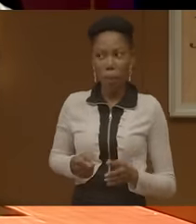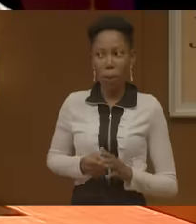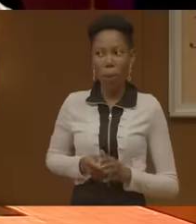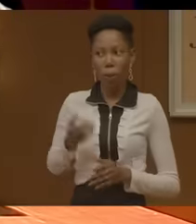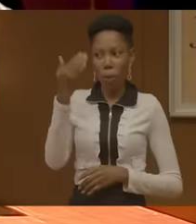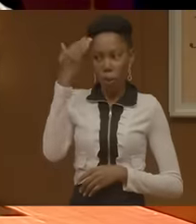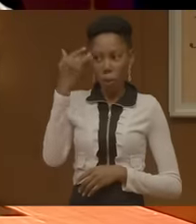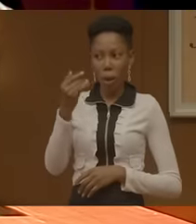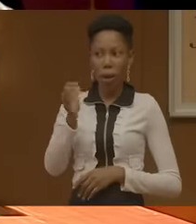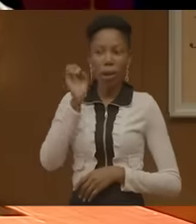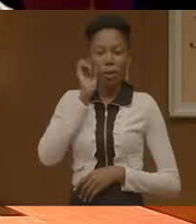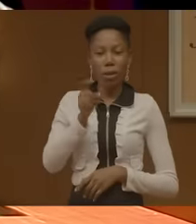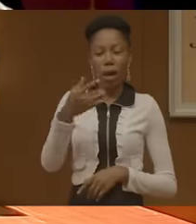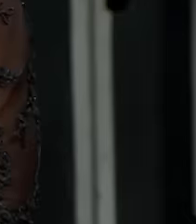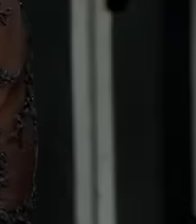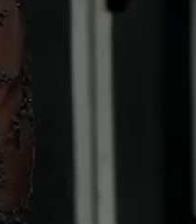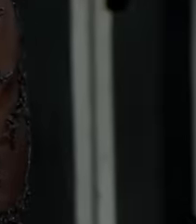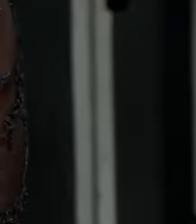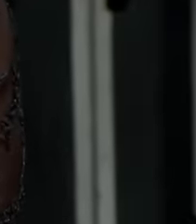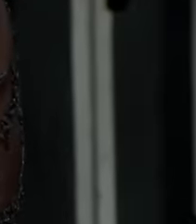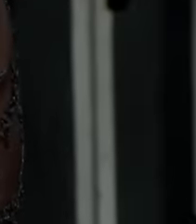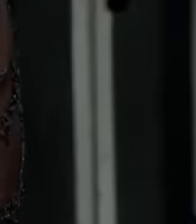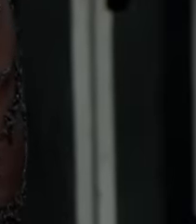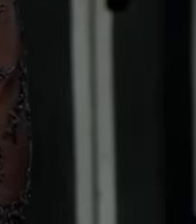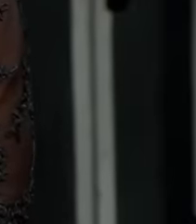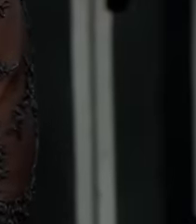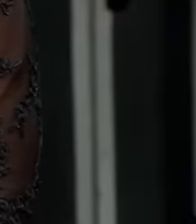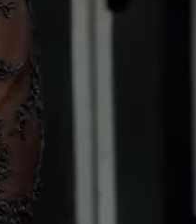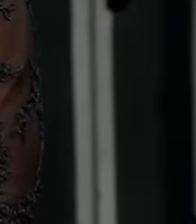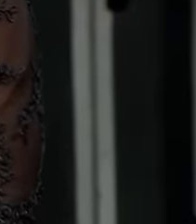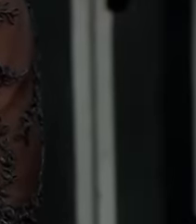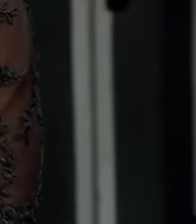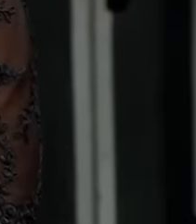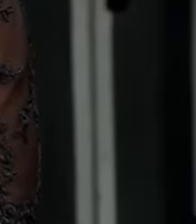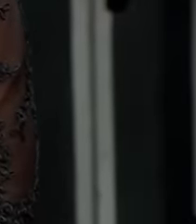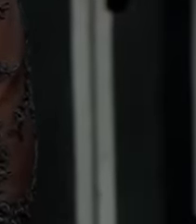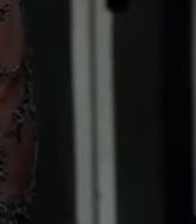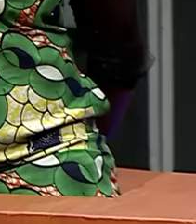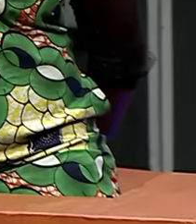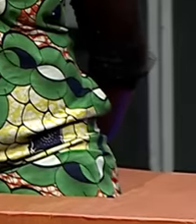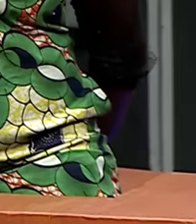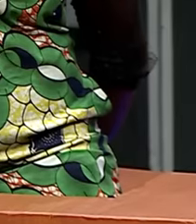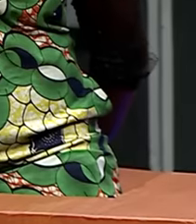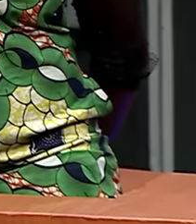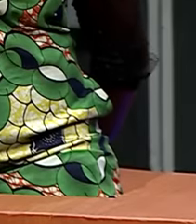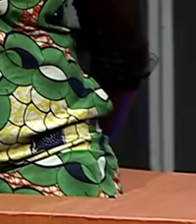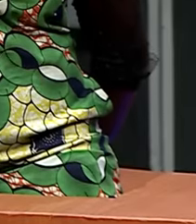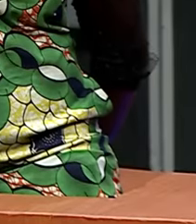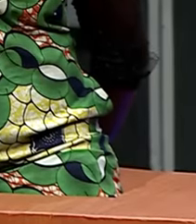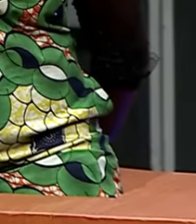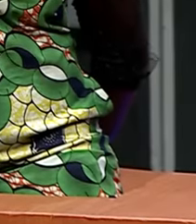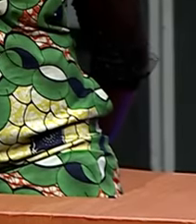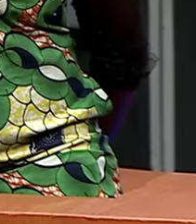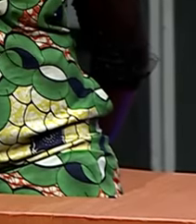she has already changed to me totally. The plaintiff, Ayetira Deborah, left her first marriage because the son from the marriage has sickle